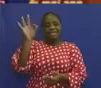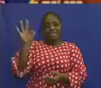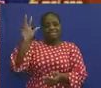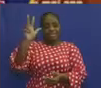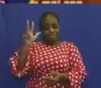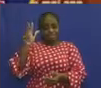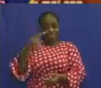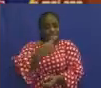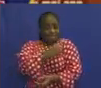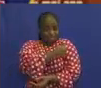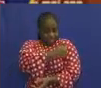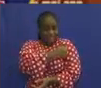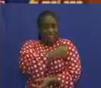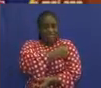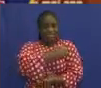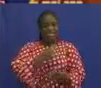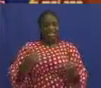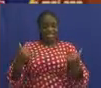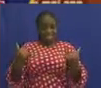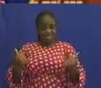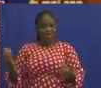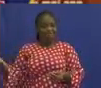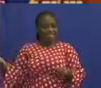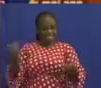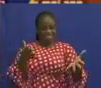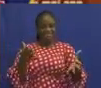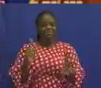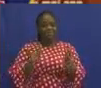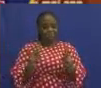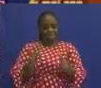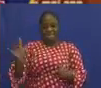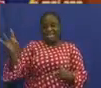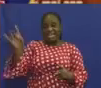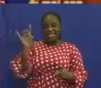1,393 vaccine doses have been administered, with